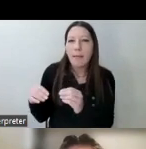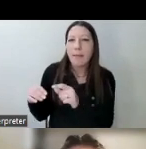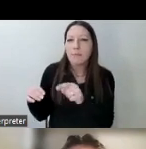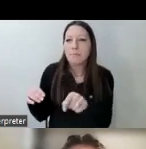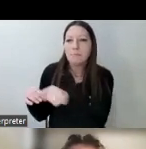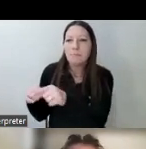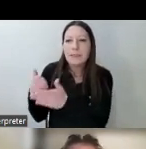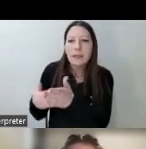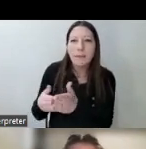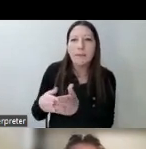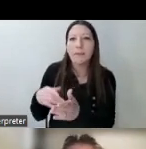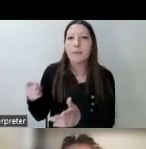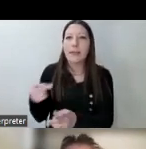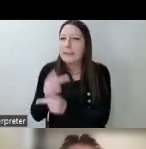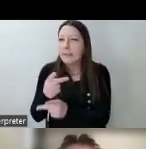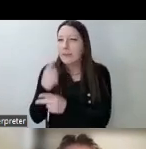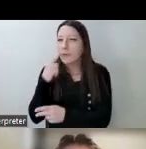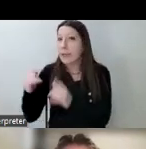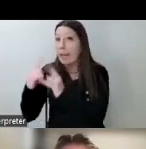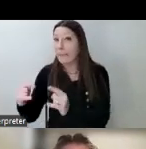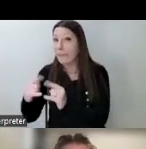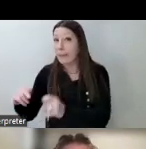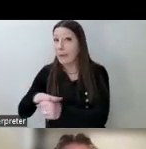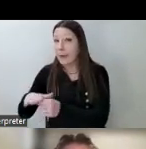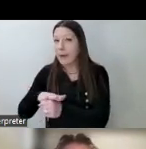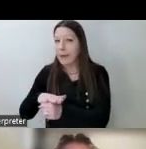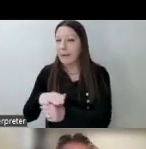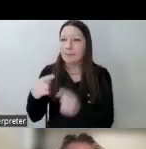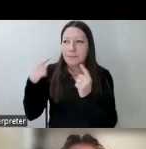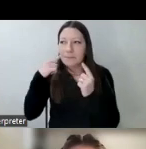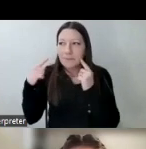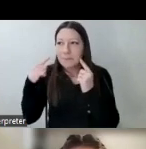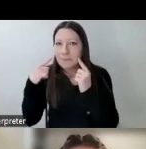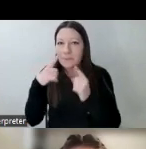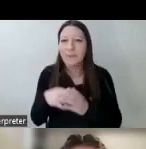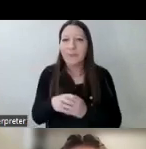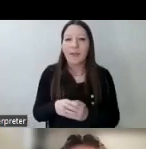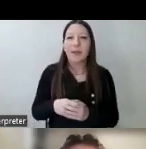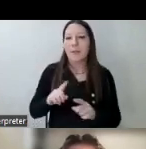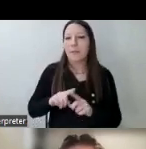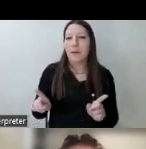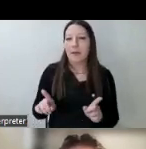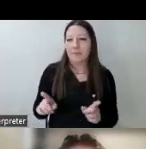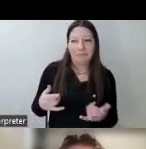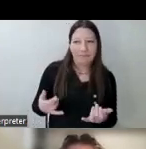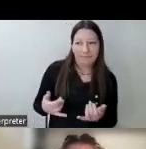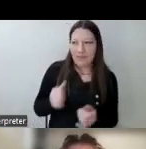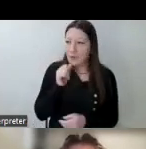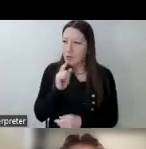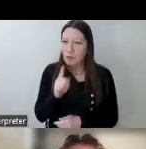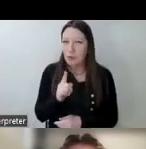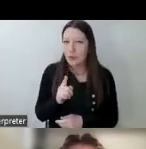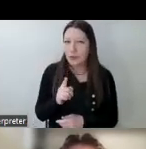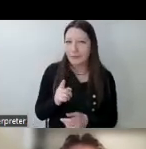campground. And this is the most recent information I've been able to find, and to date, I haven't been able to track down what, if anything, is